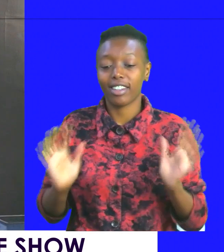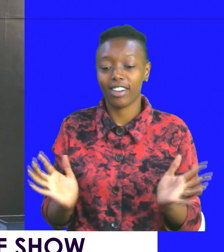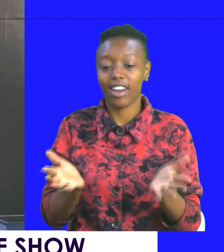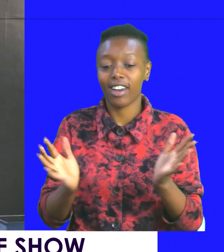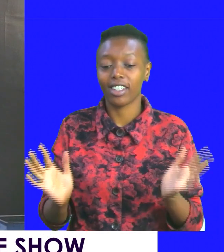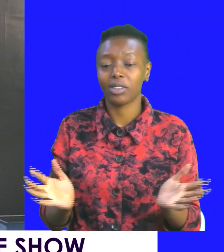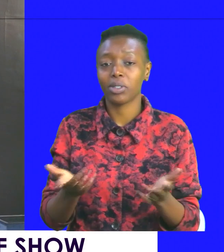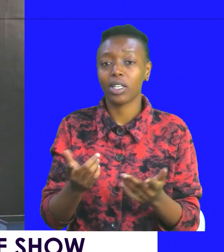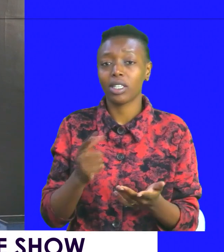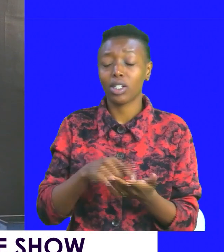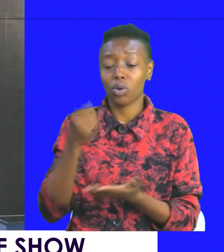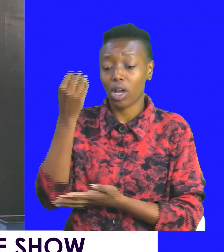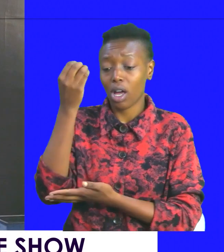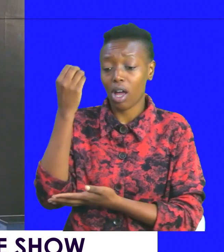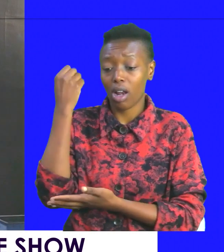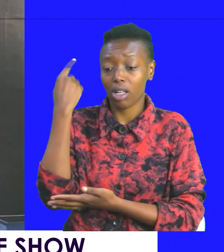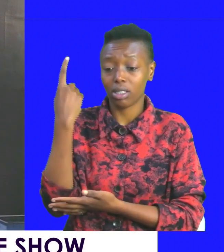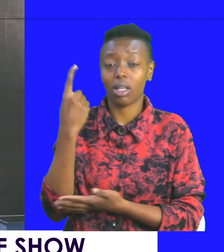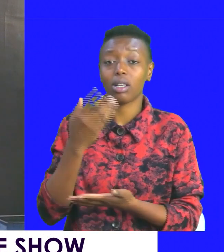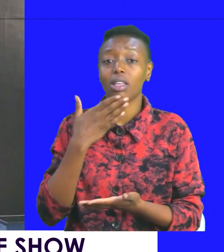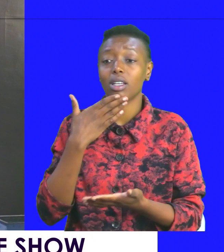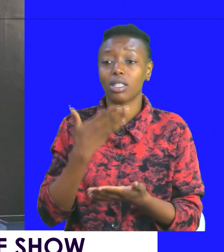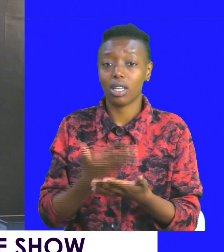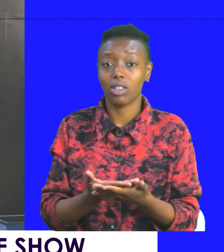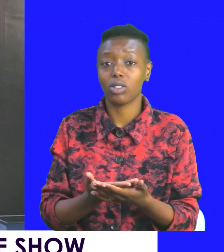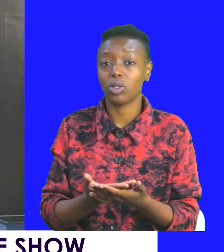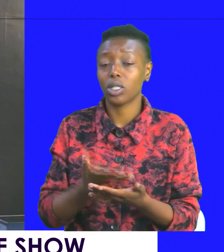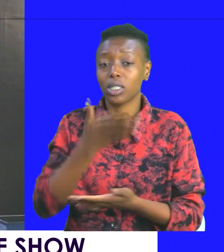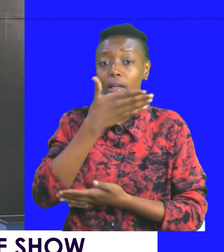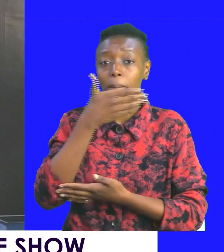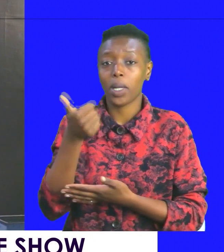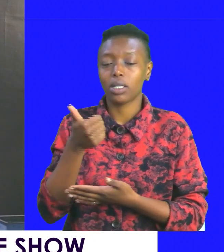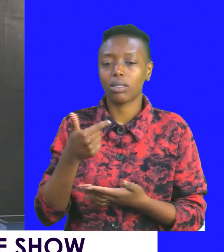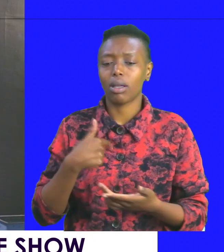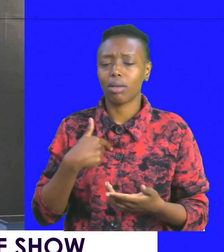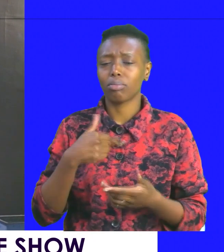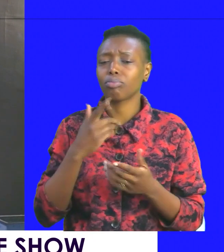that gratitude is forming on the inside. I'm talking about the